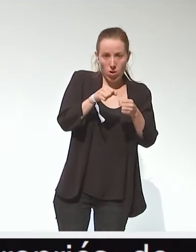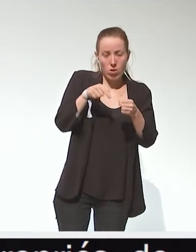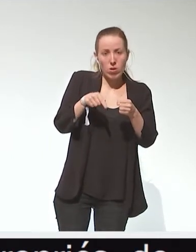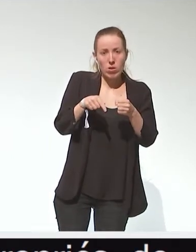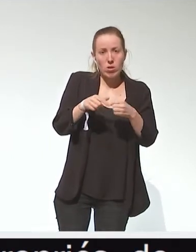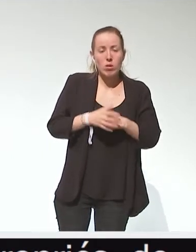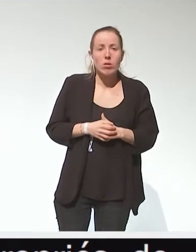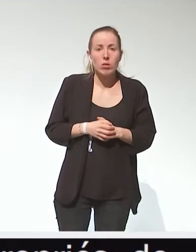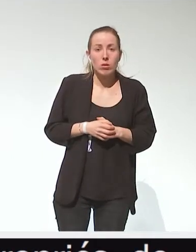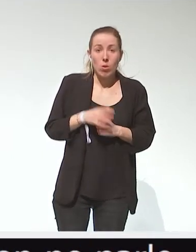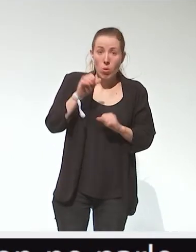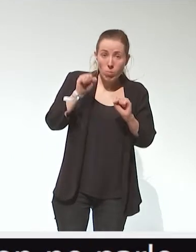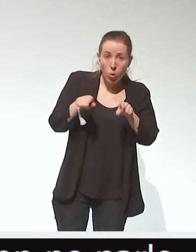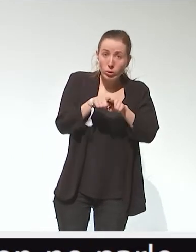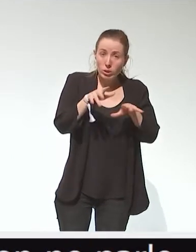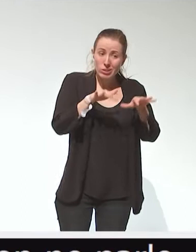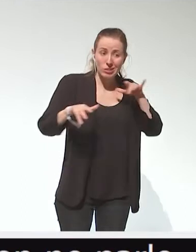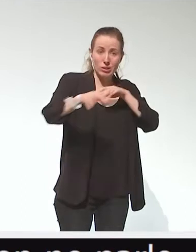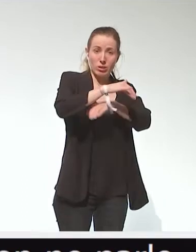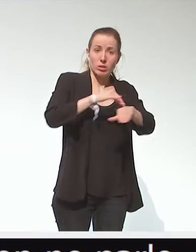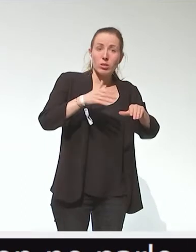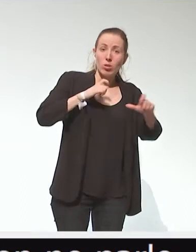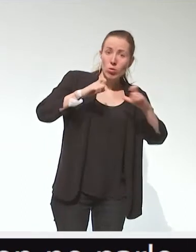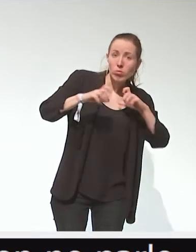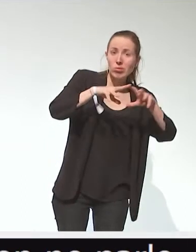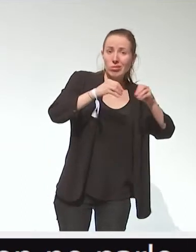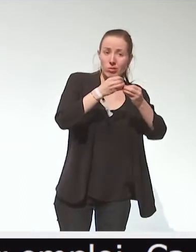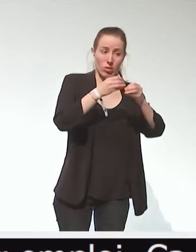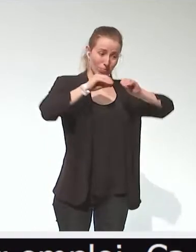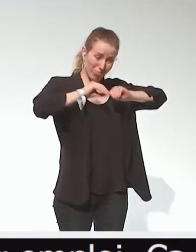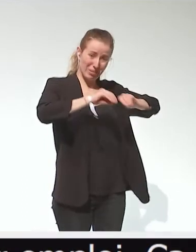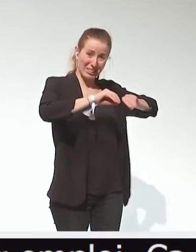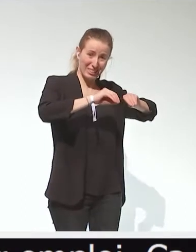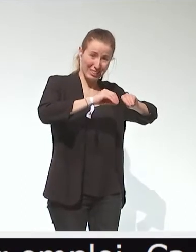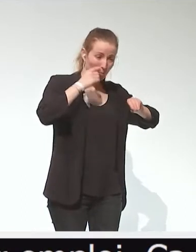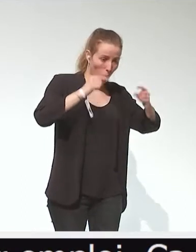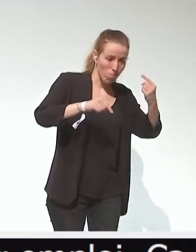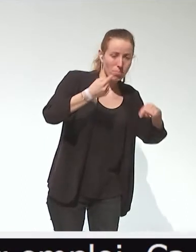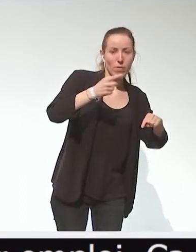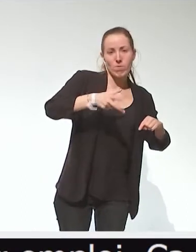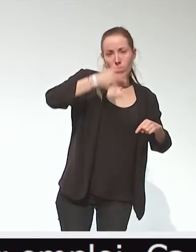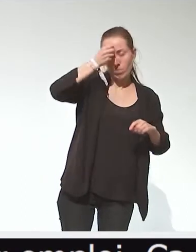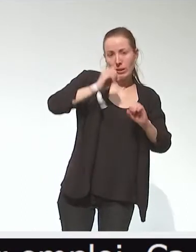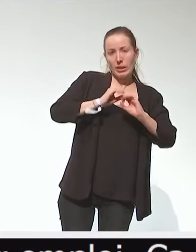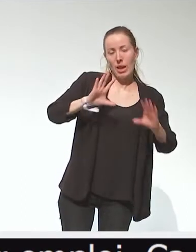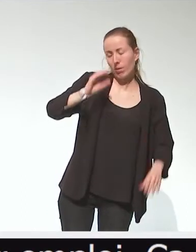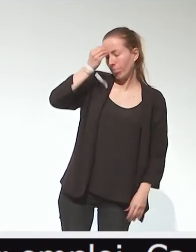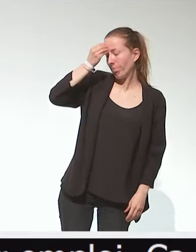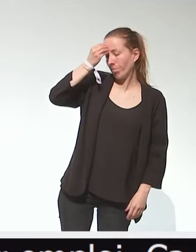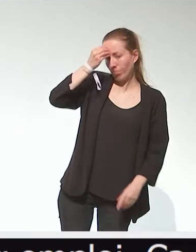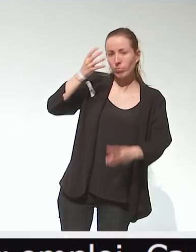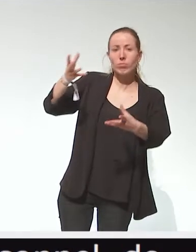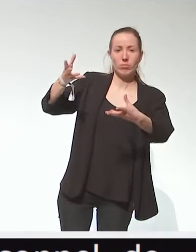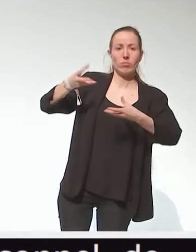employer, training the human resources departments to make sure that they are also aware of how to work in a particular